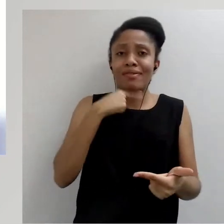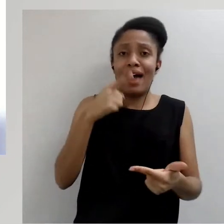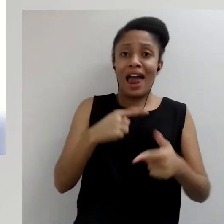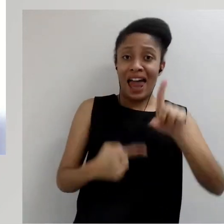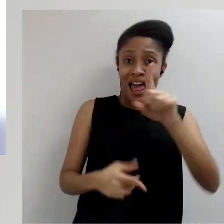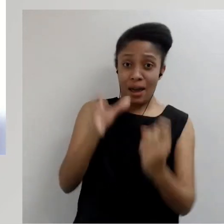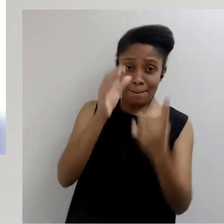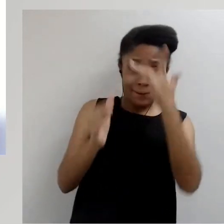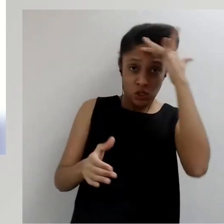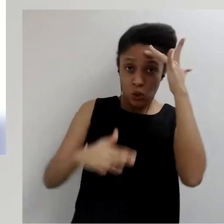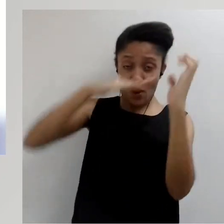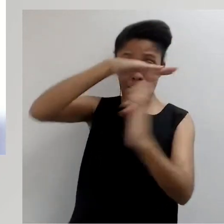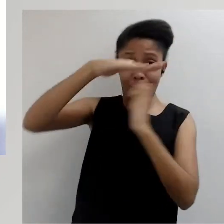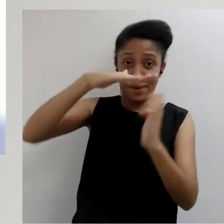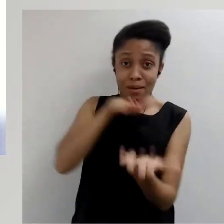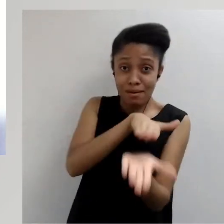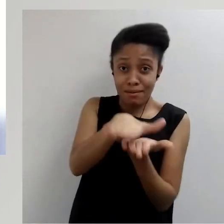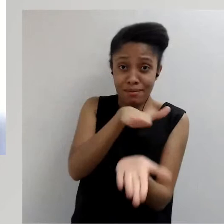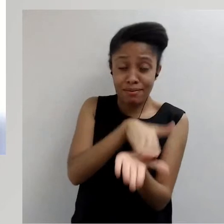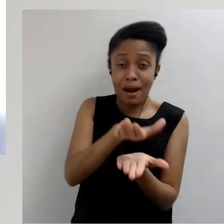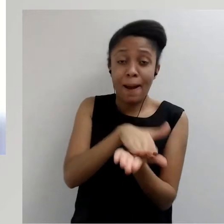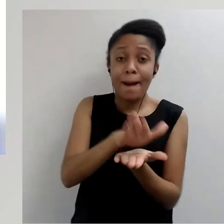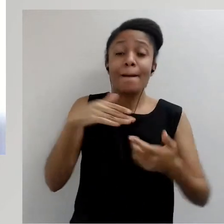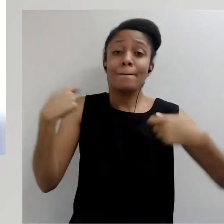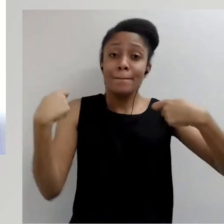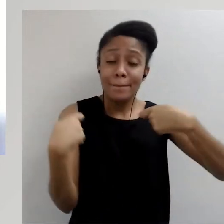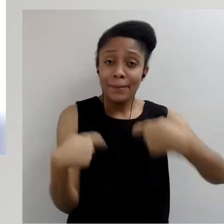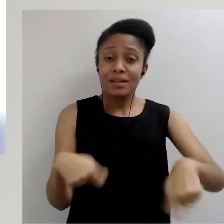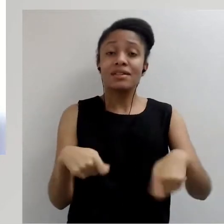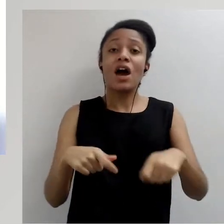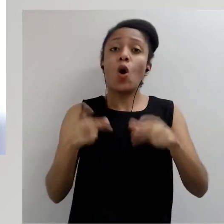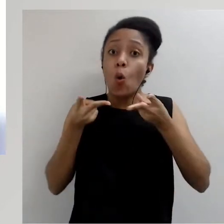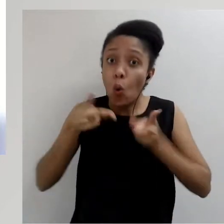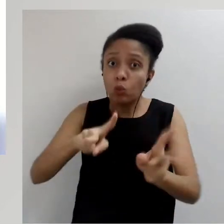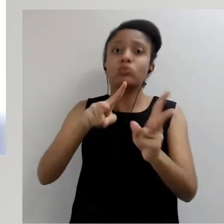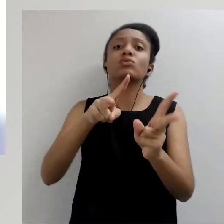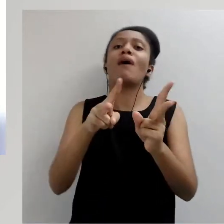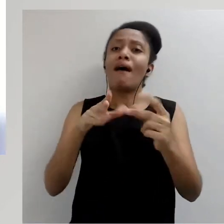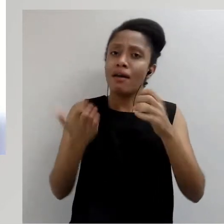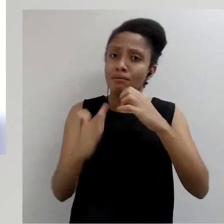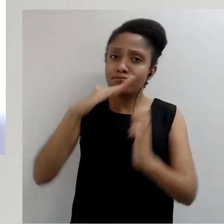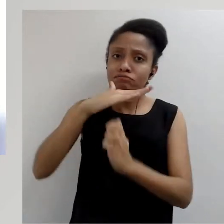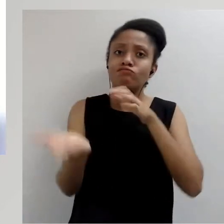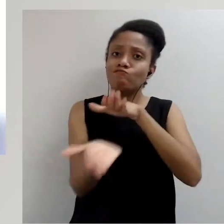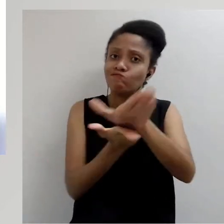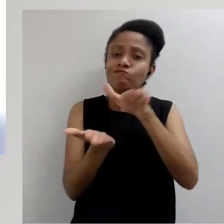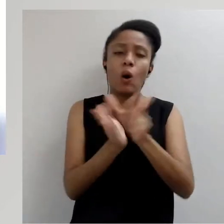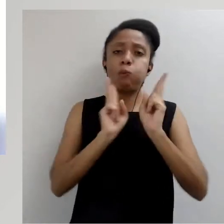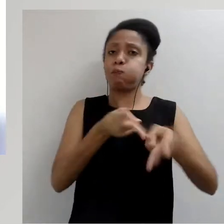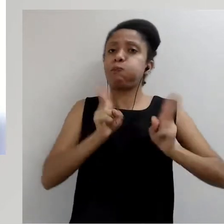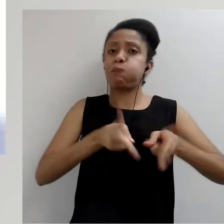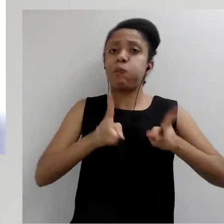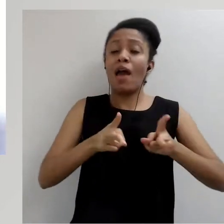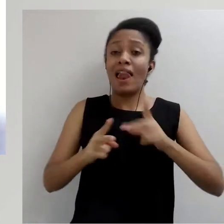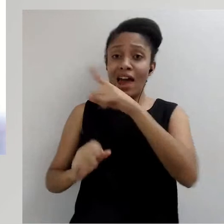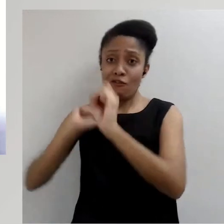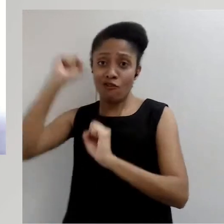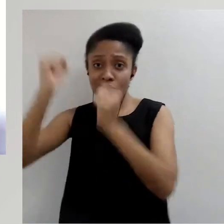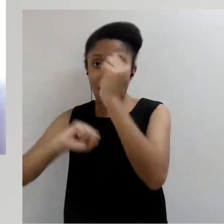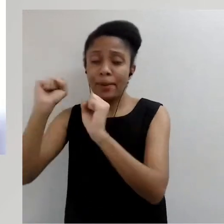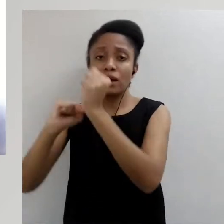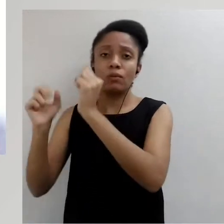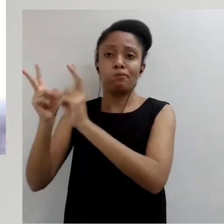work. So I think the printer, the businessmen, they need to become, keep up